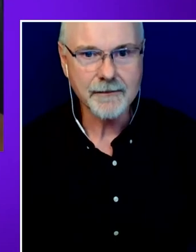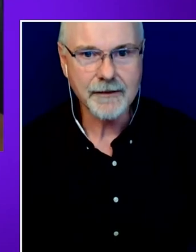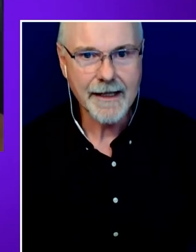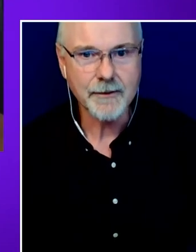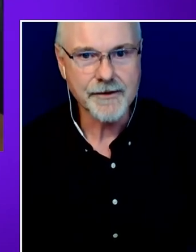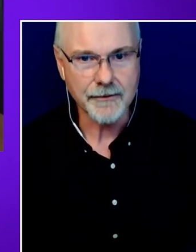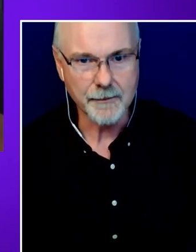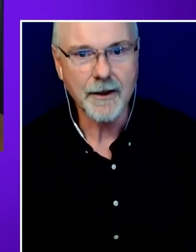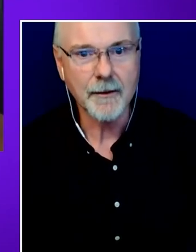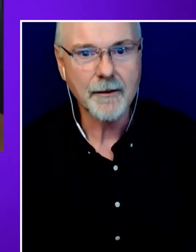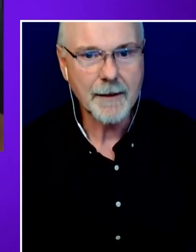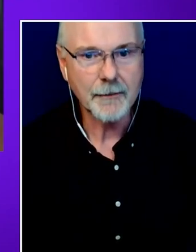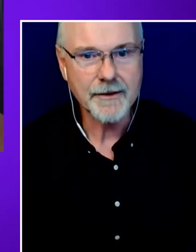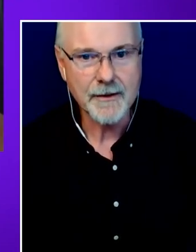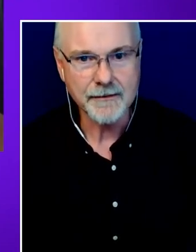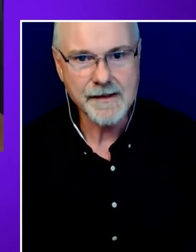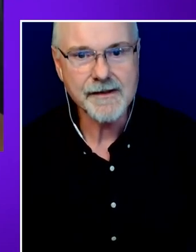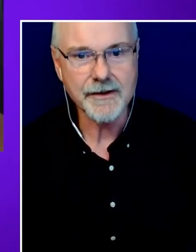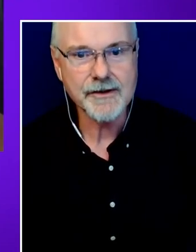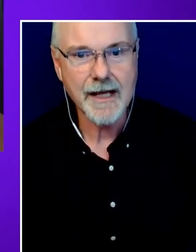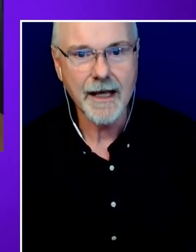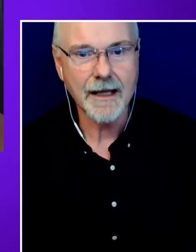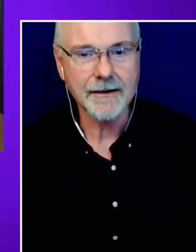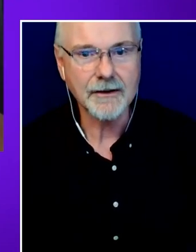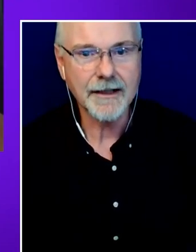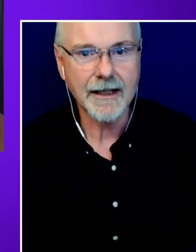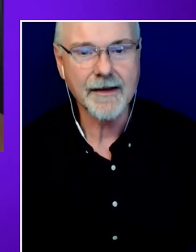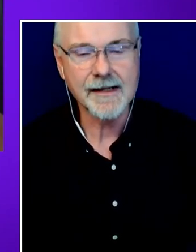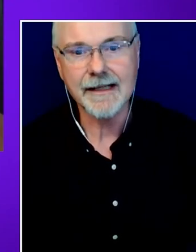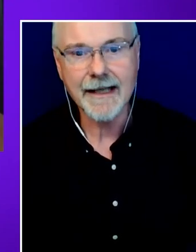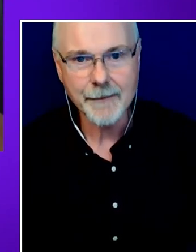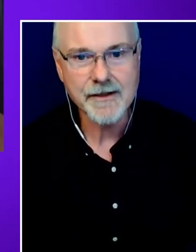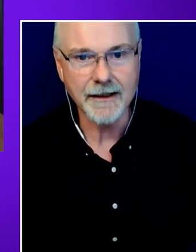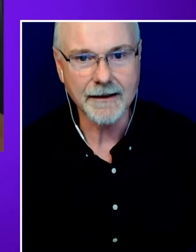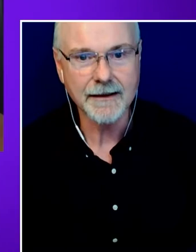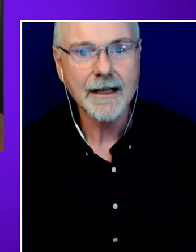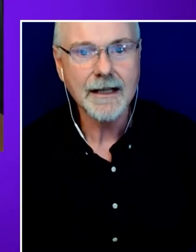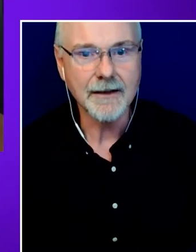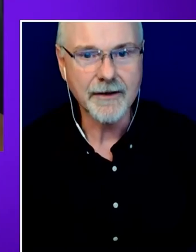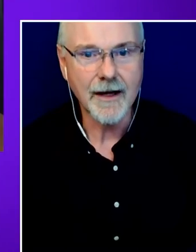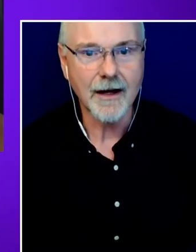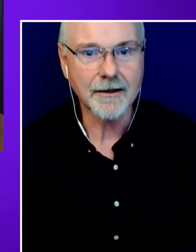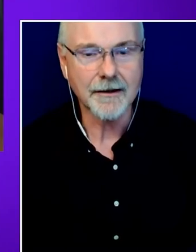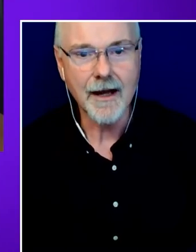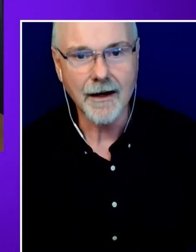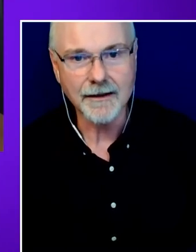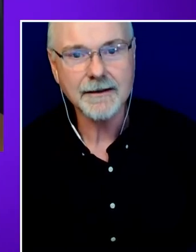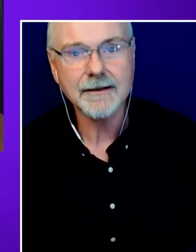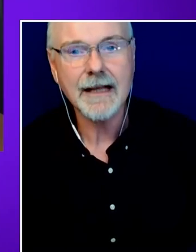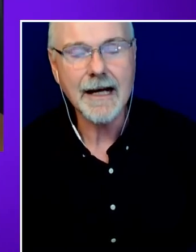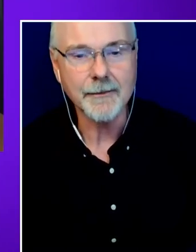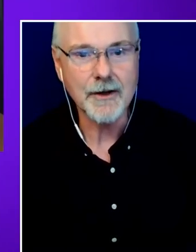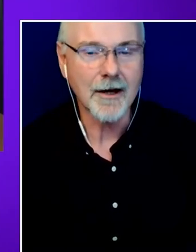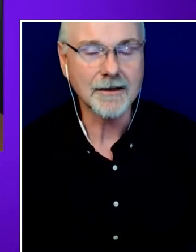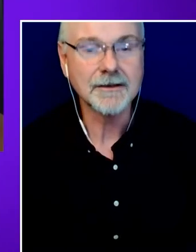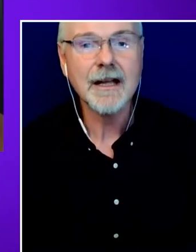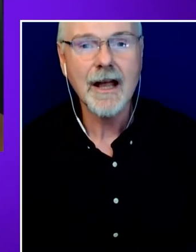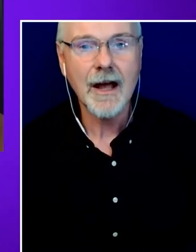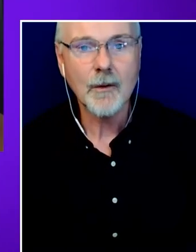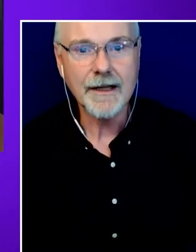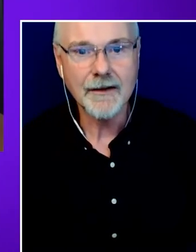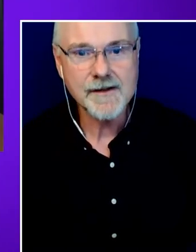the immersive language group, you know, the people who are doing the research and they're looking at things like captioning in VR, AR,